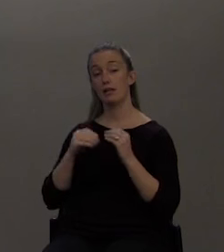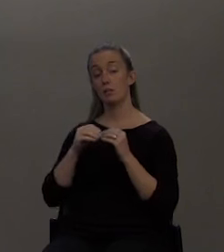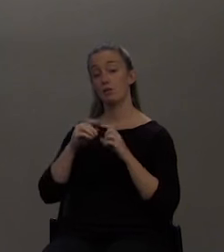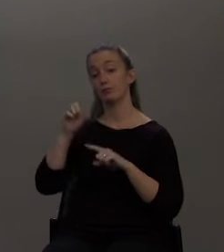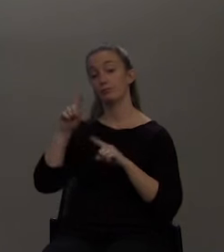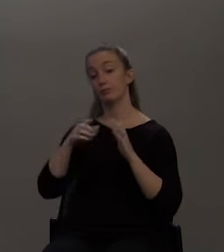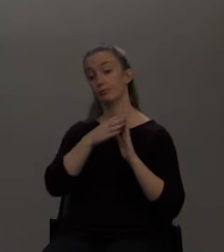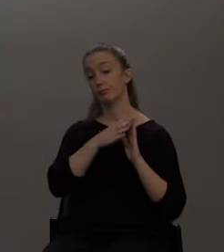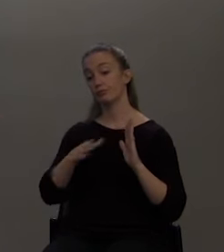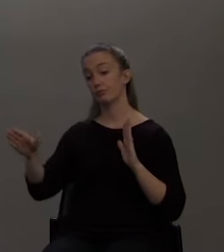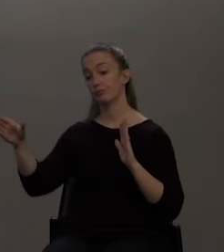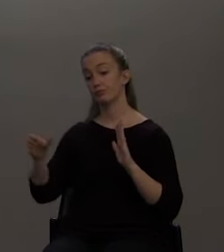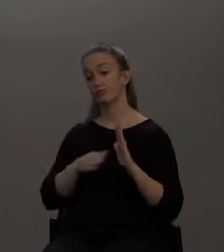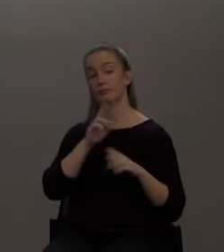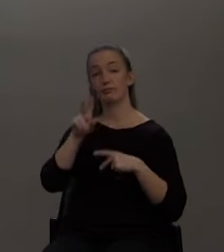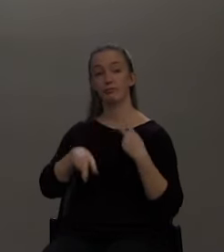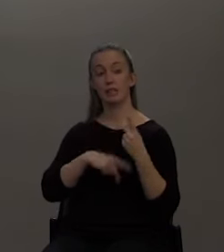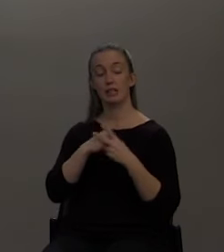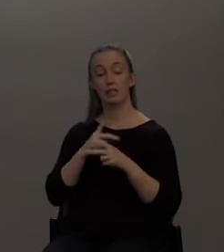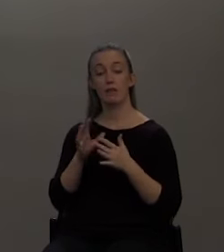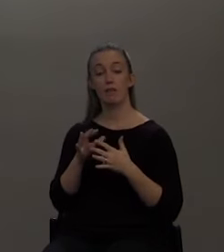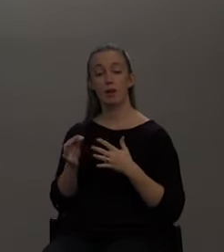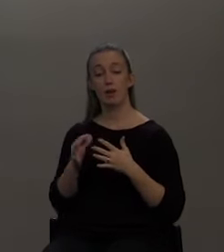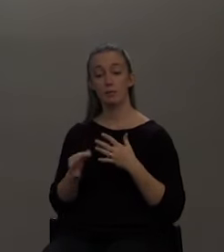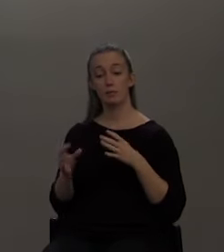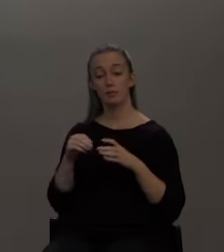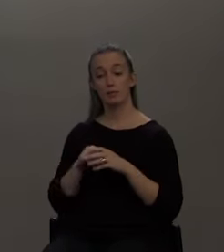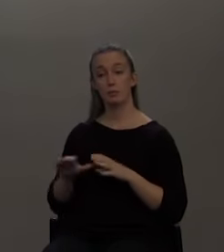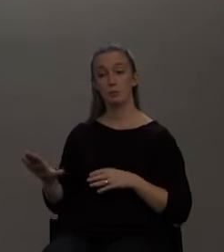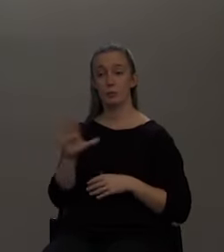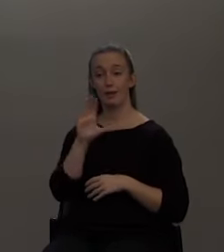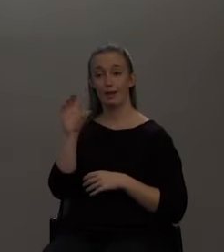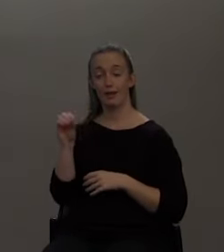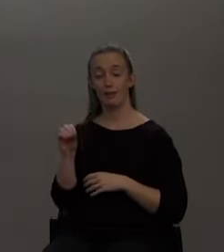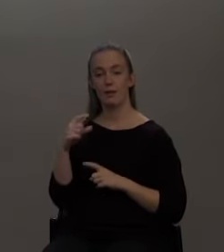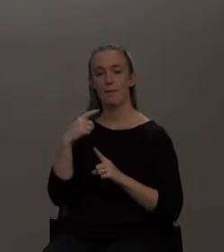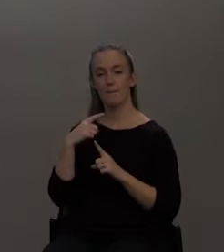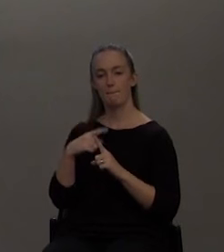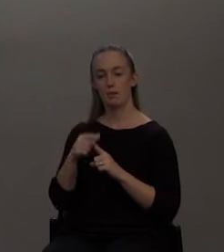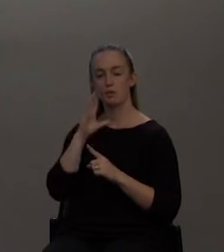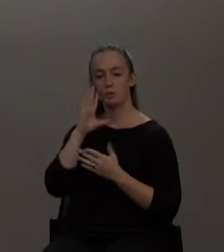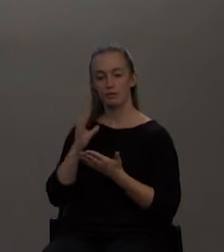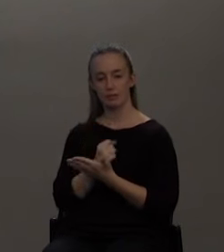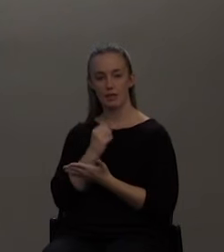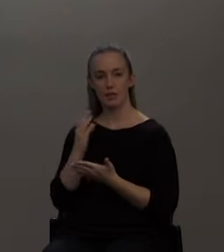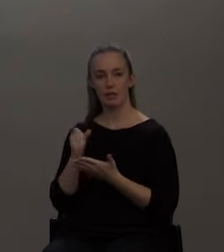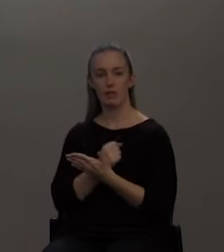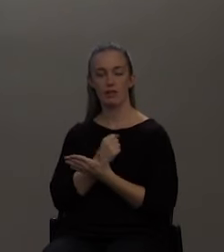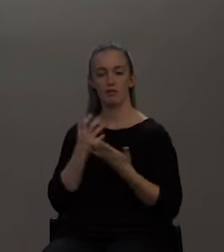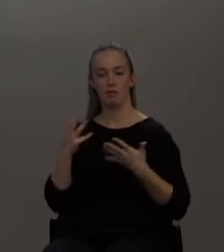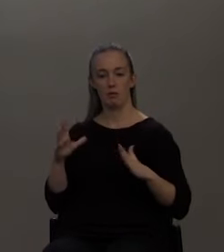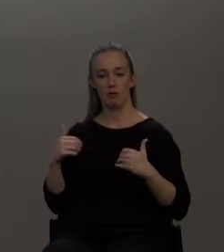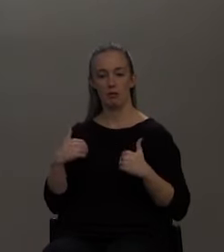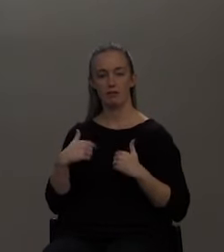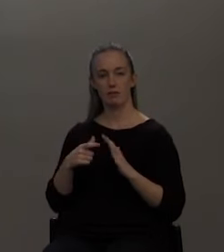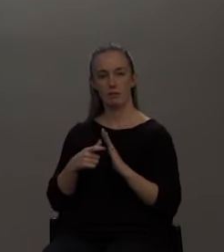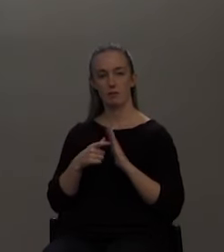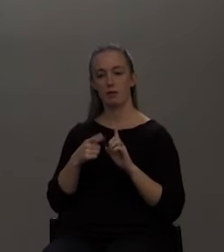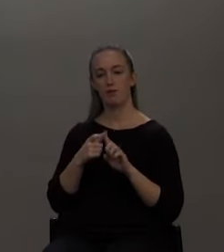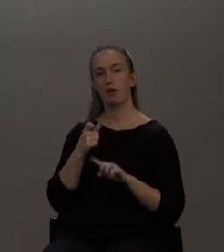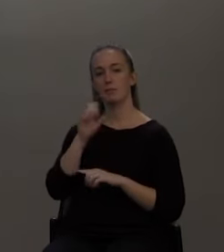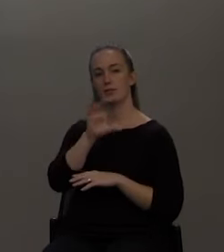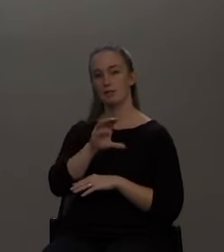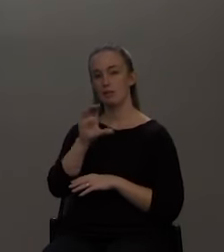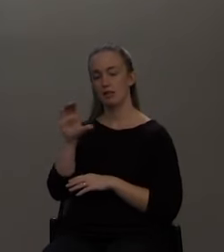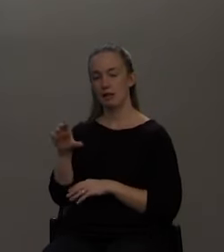of accommodation options within the county, as well as take advantage of the existing demand from Center